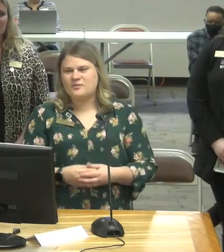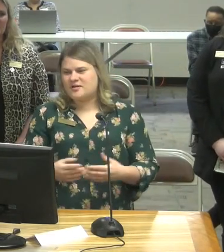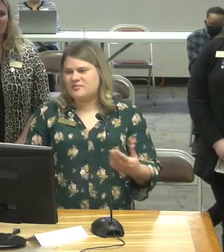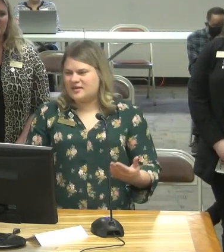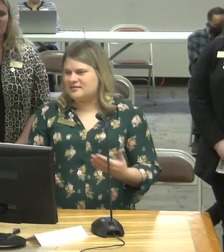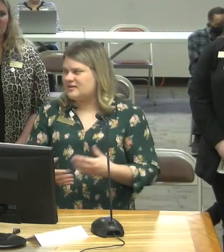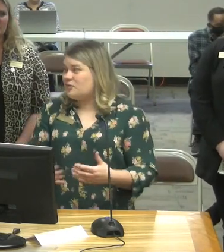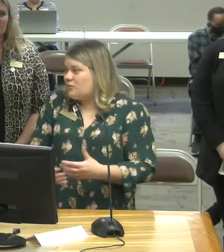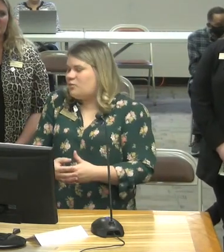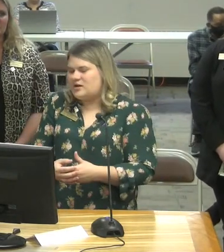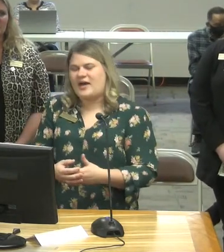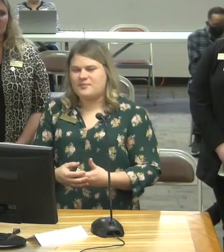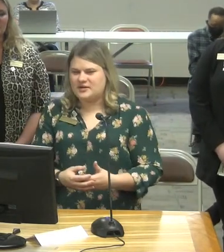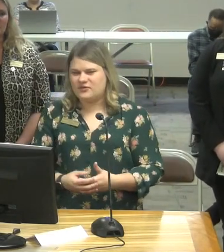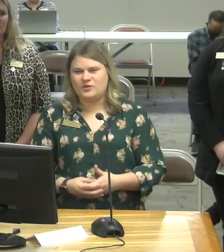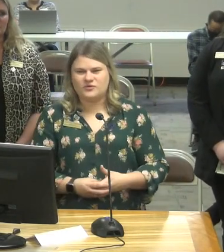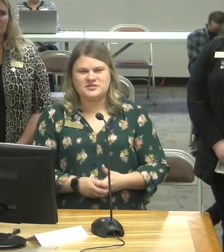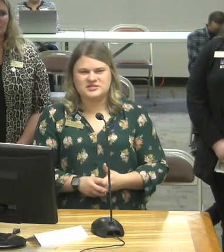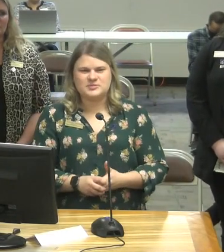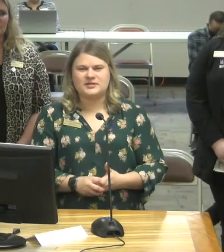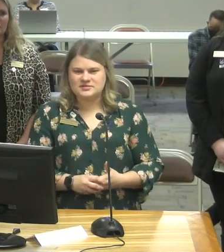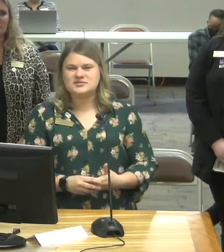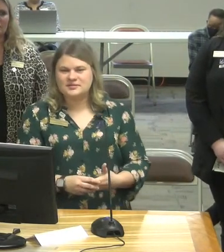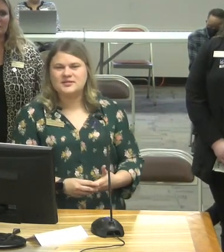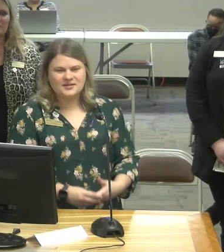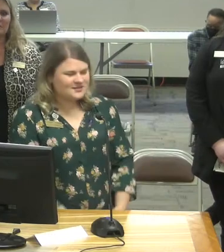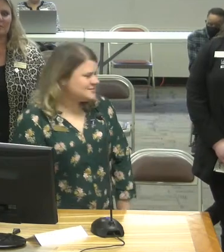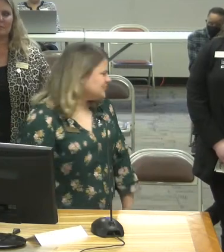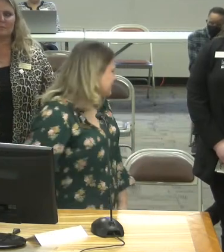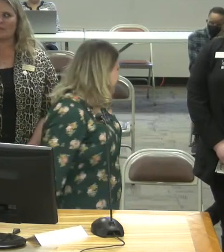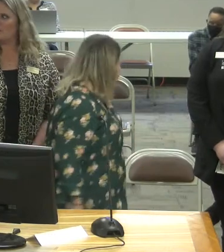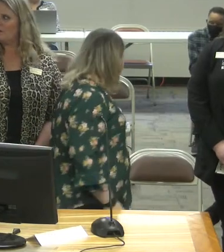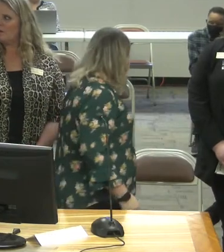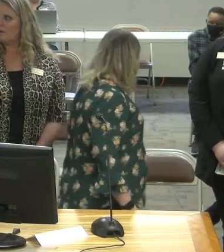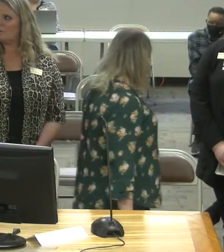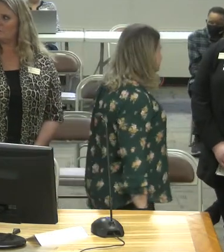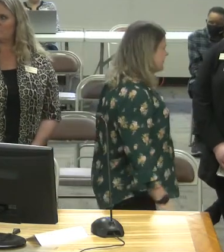phenomenal and it wouldn't have been it wouldn't have happened if it weren't for this experience